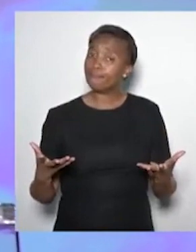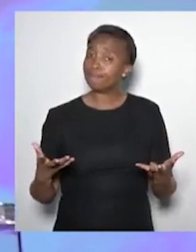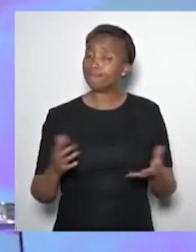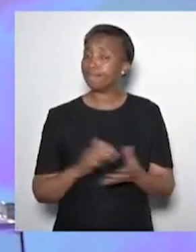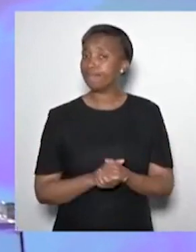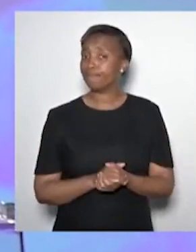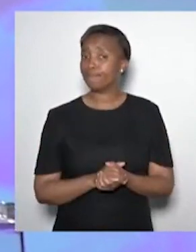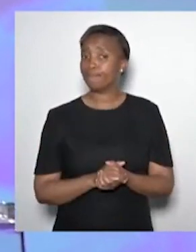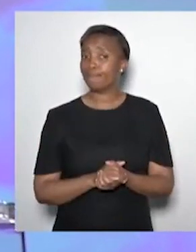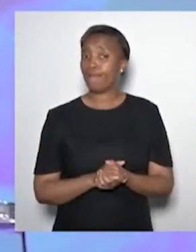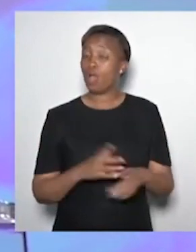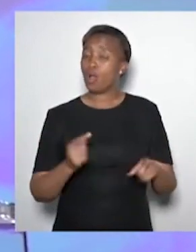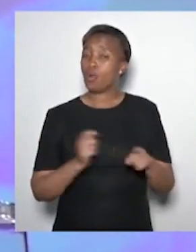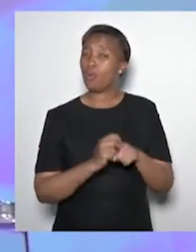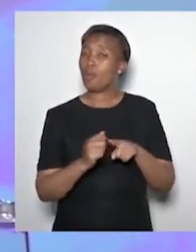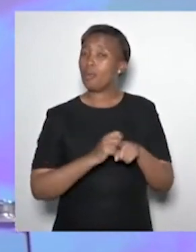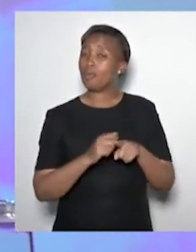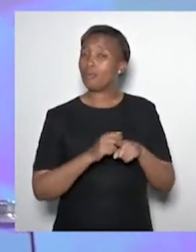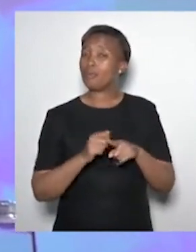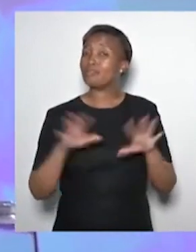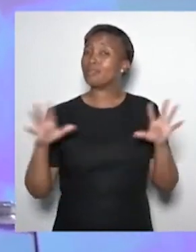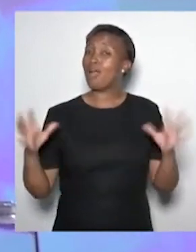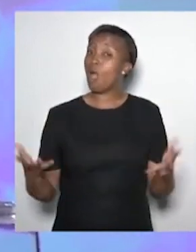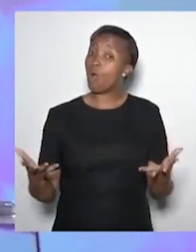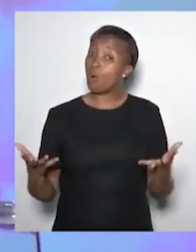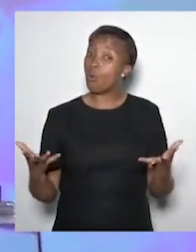How can we practice?